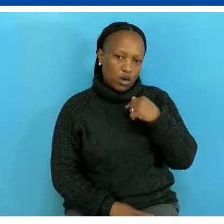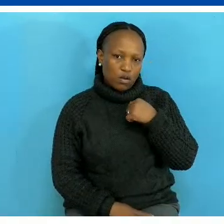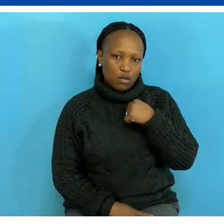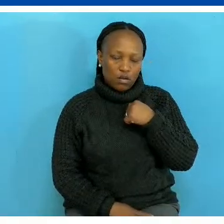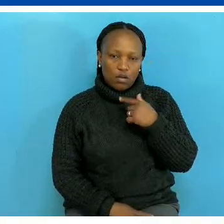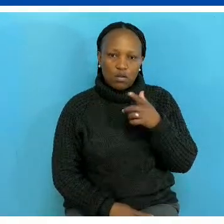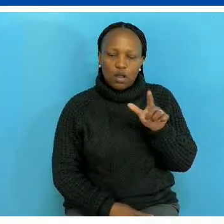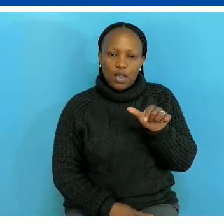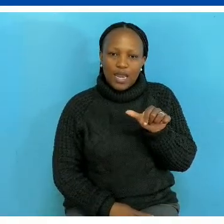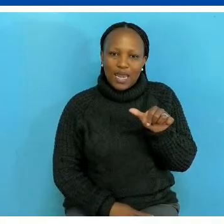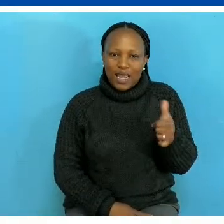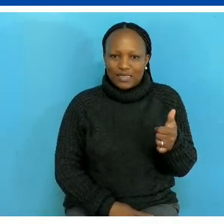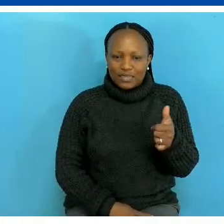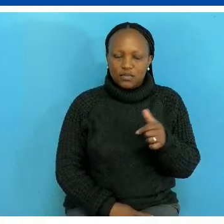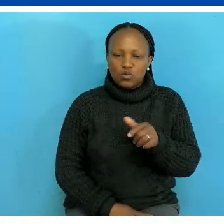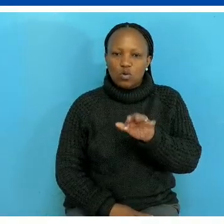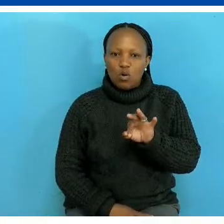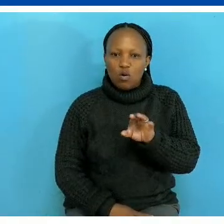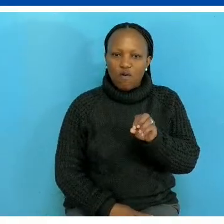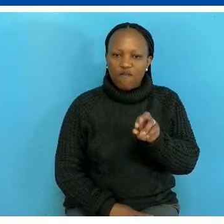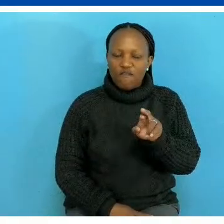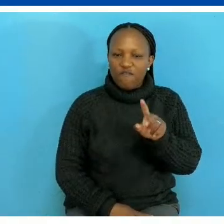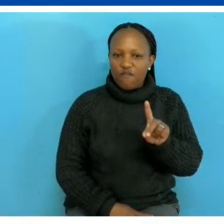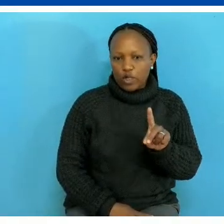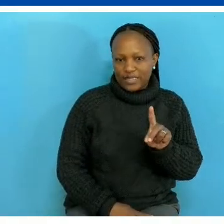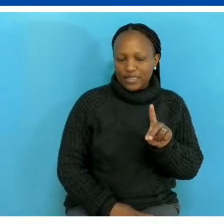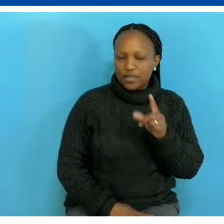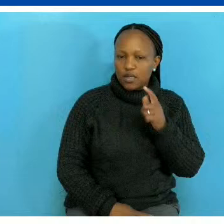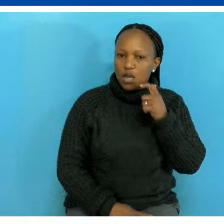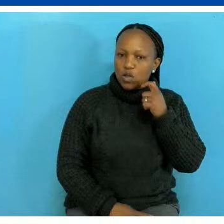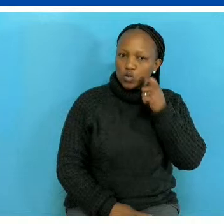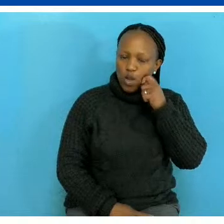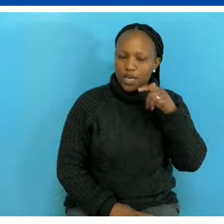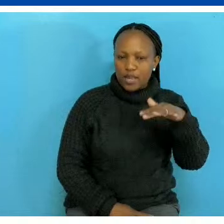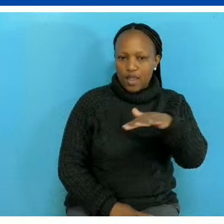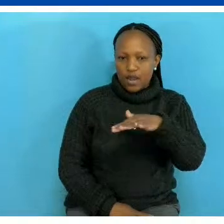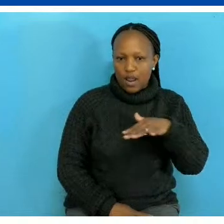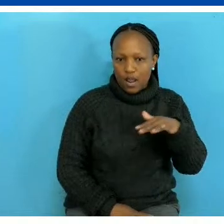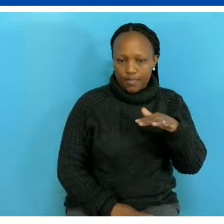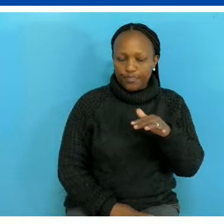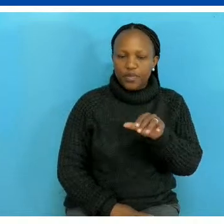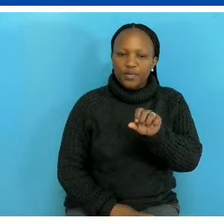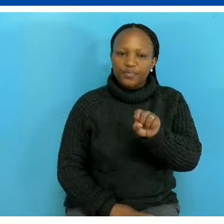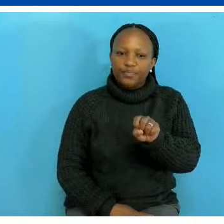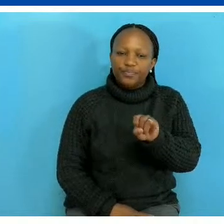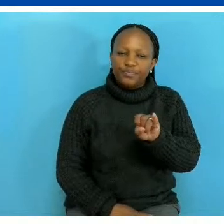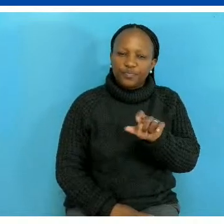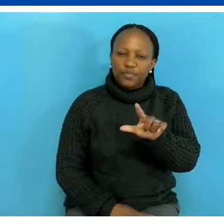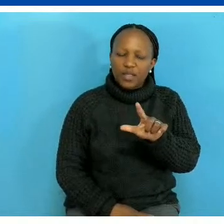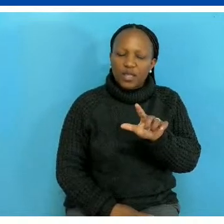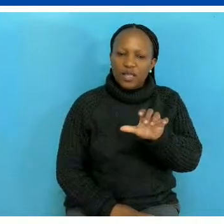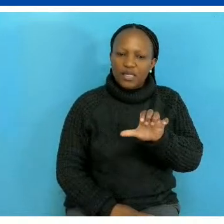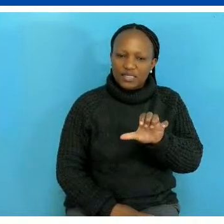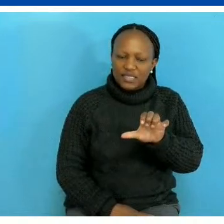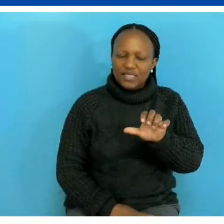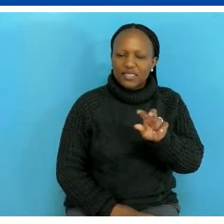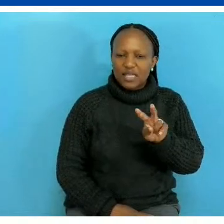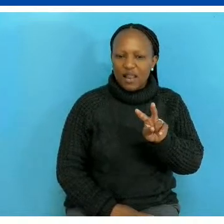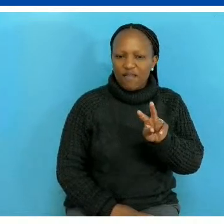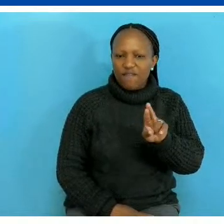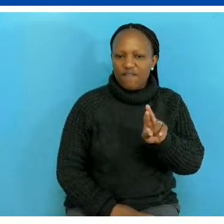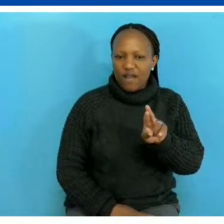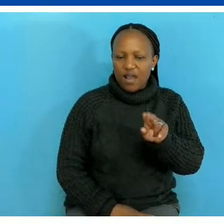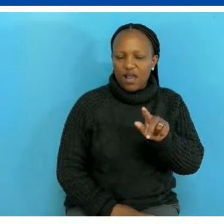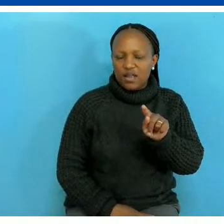located next to Ford in Silverton in the Tshwane area. But I think important for us for also being here